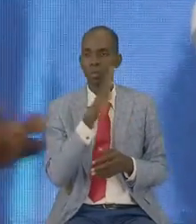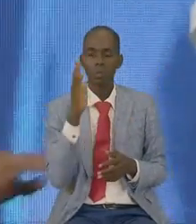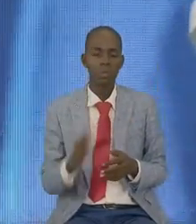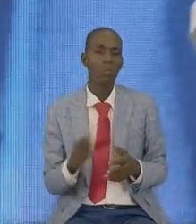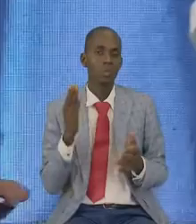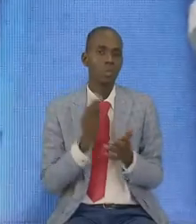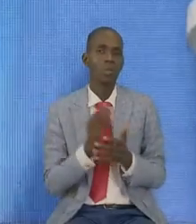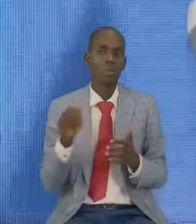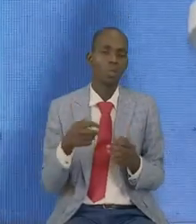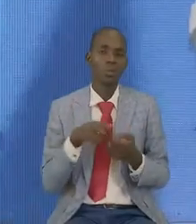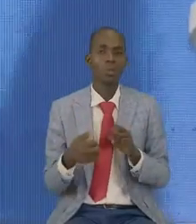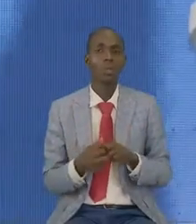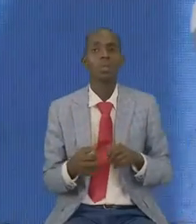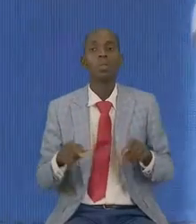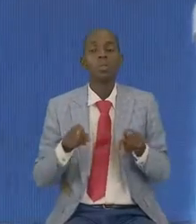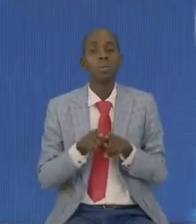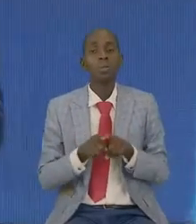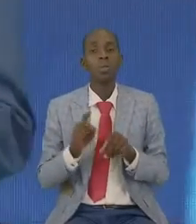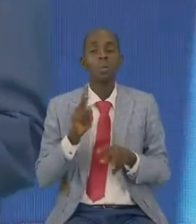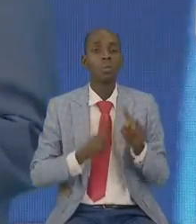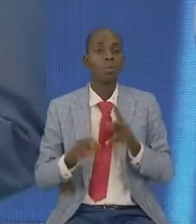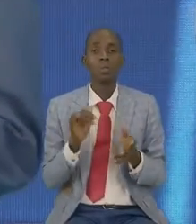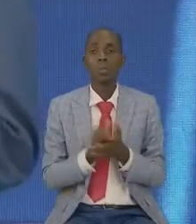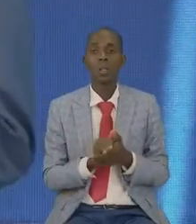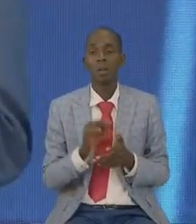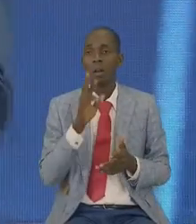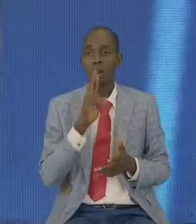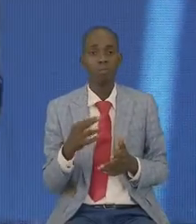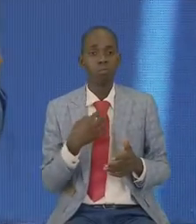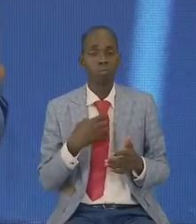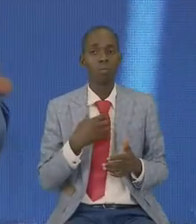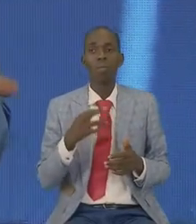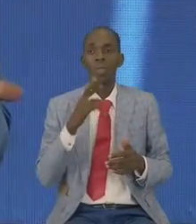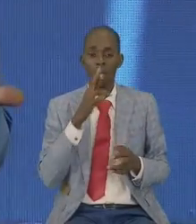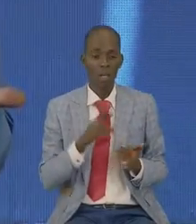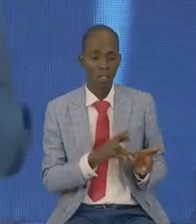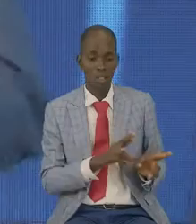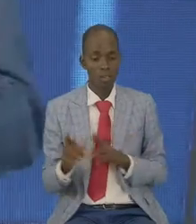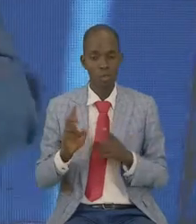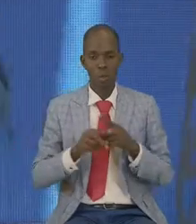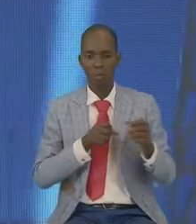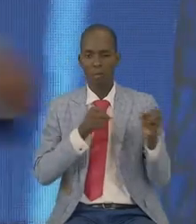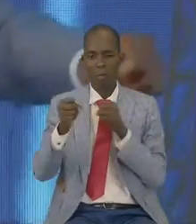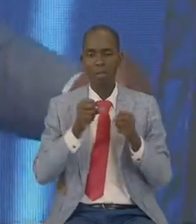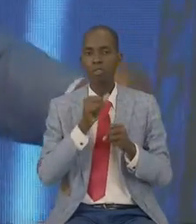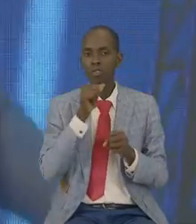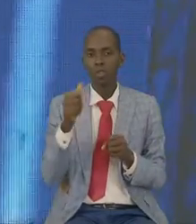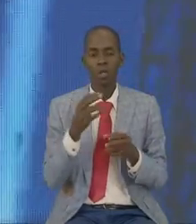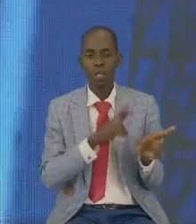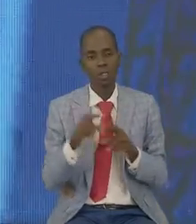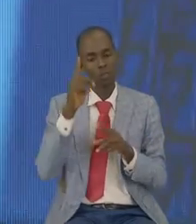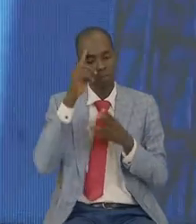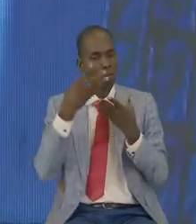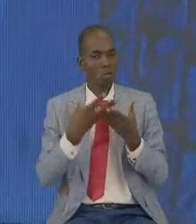problem. Even the people who complain, they know they're ready for fight. They're not ready for solution. They're ready to tear